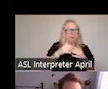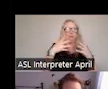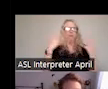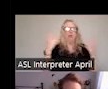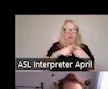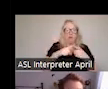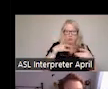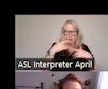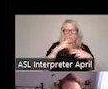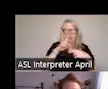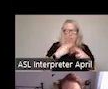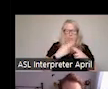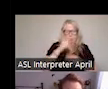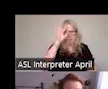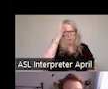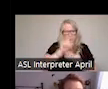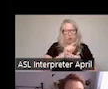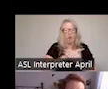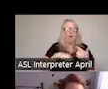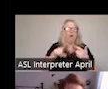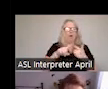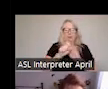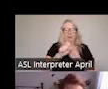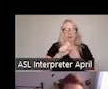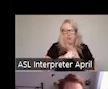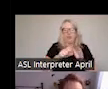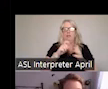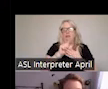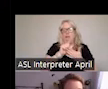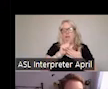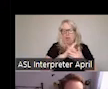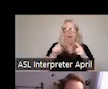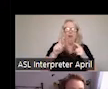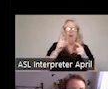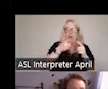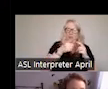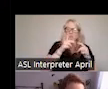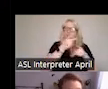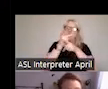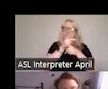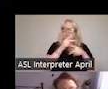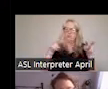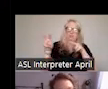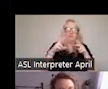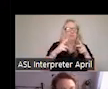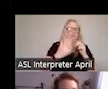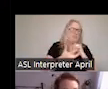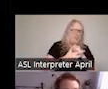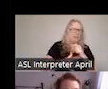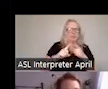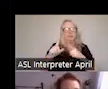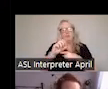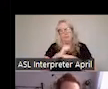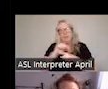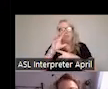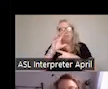concerns about federal law, state law, oversight requirements, and then questions about technology, practice, and policy.